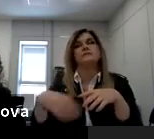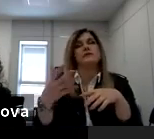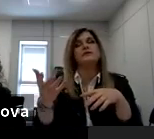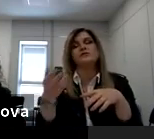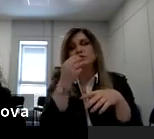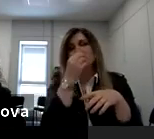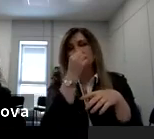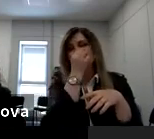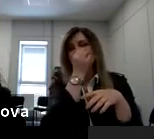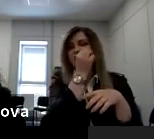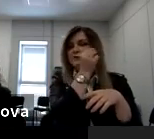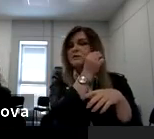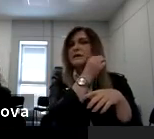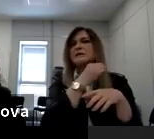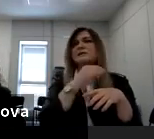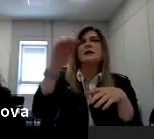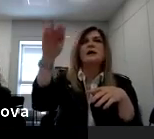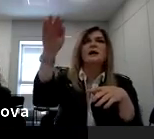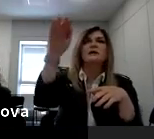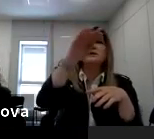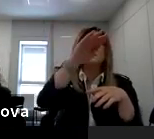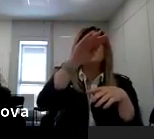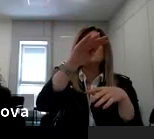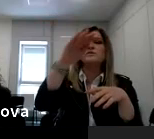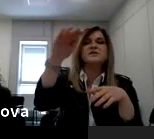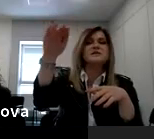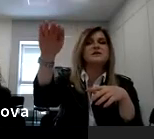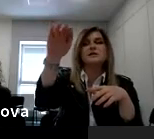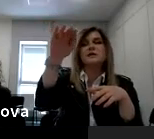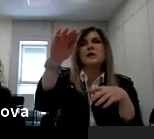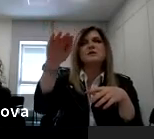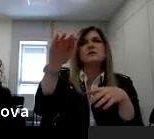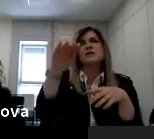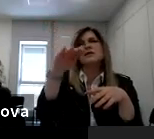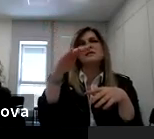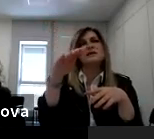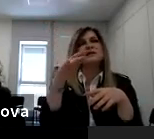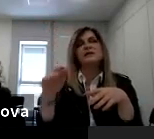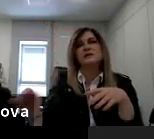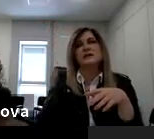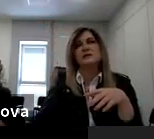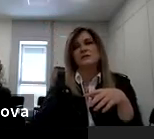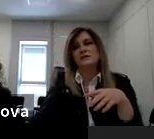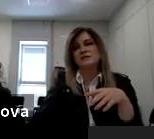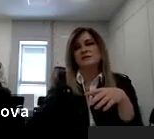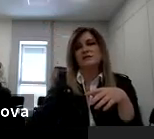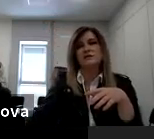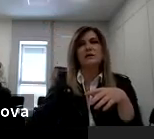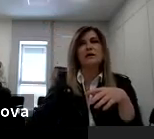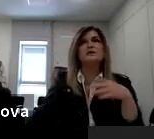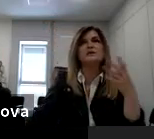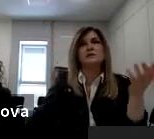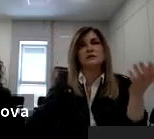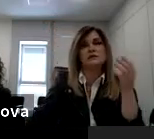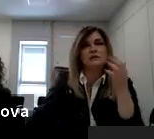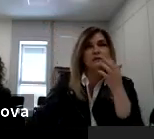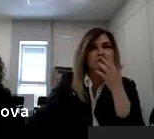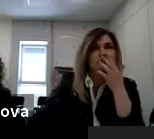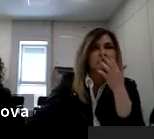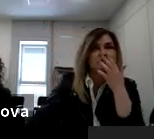placed, not usually, very often placed under some roofs. So it is not needed IP67, Yeah. but